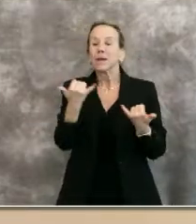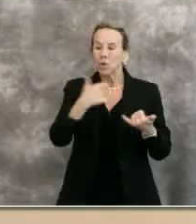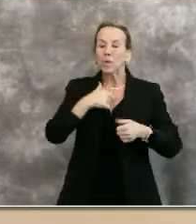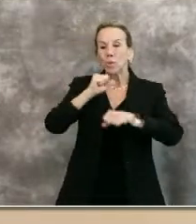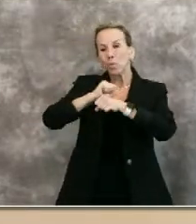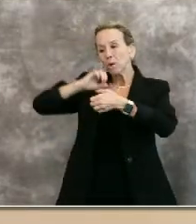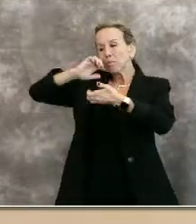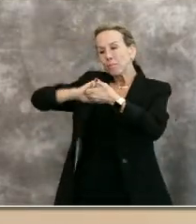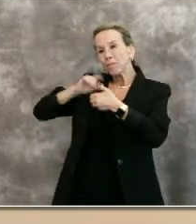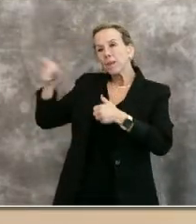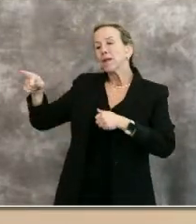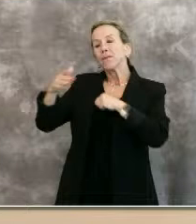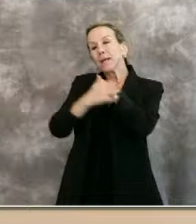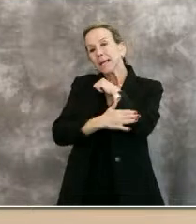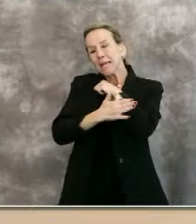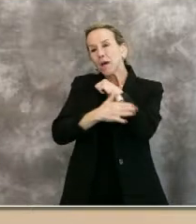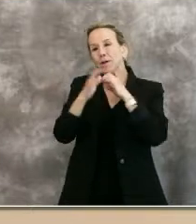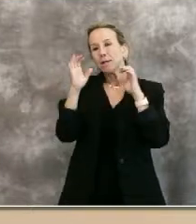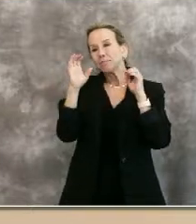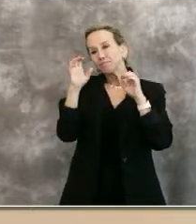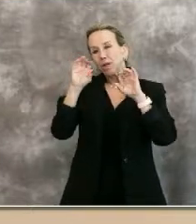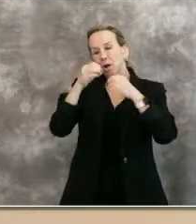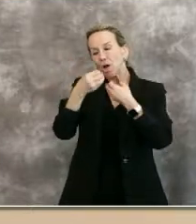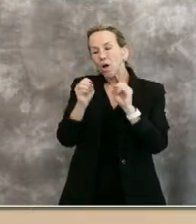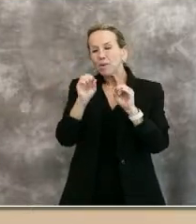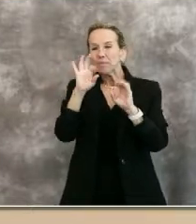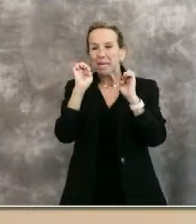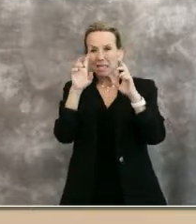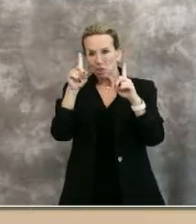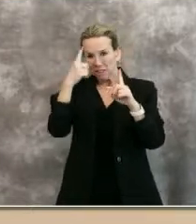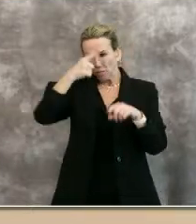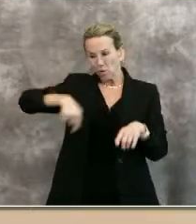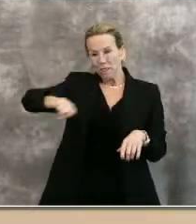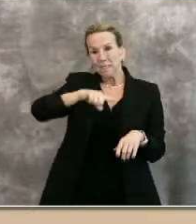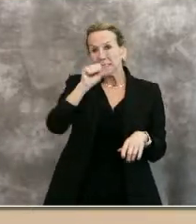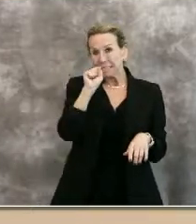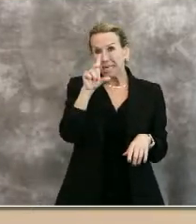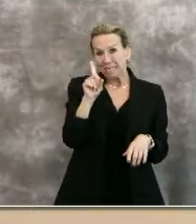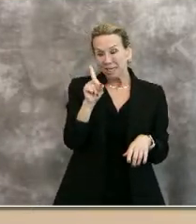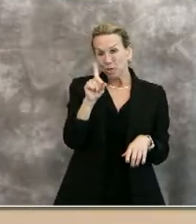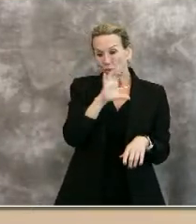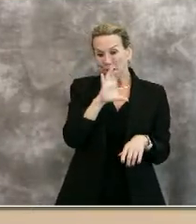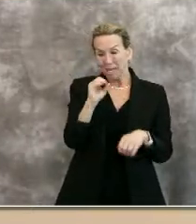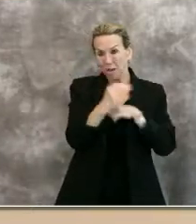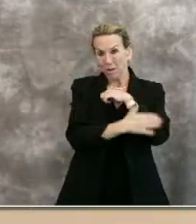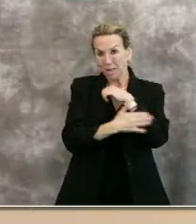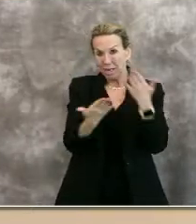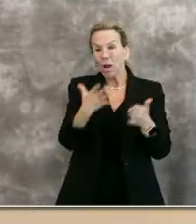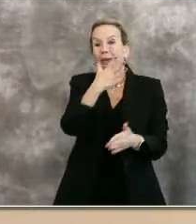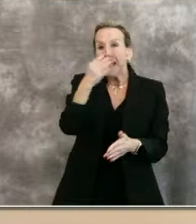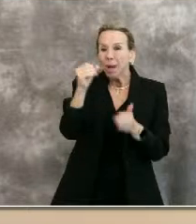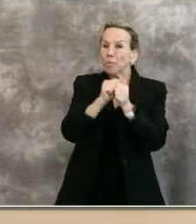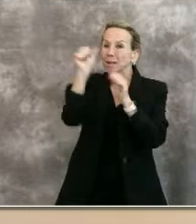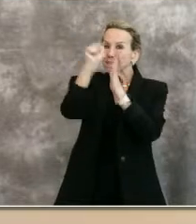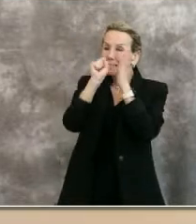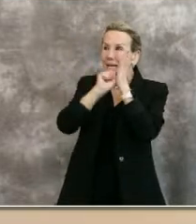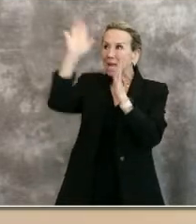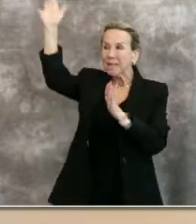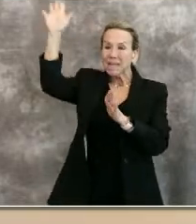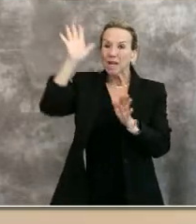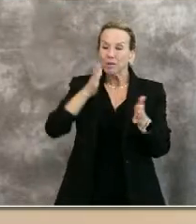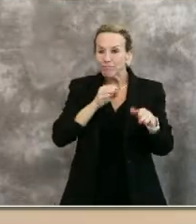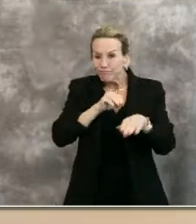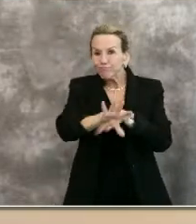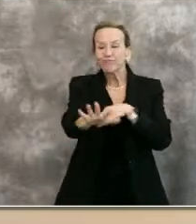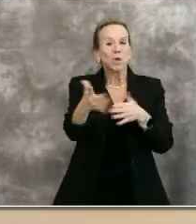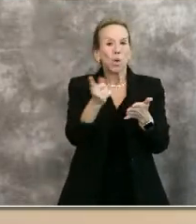Office of Education, with our various school districts here in San Diego County, along with the state of California, to come up with the guidance and the framework around